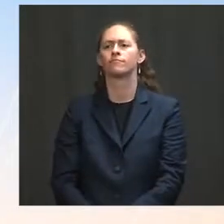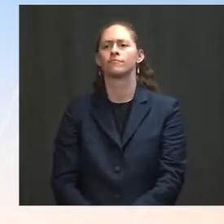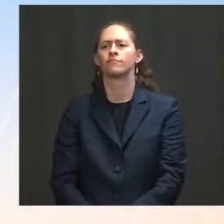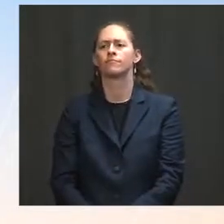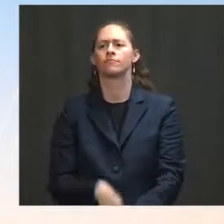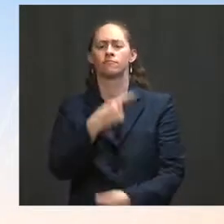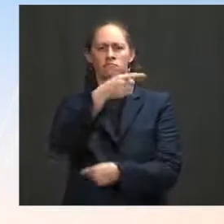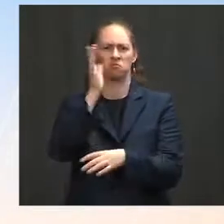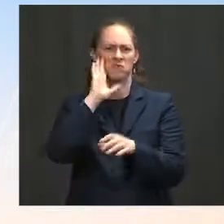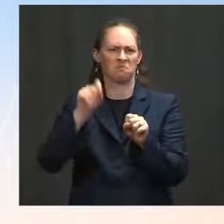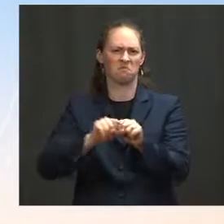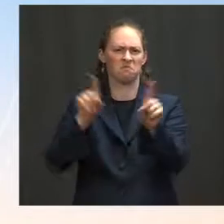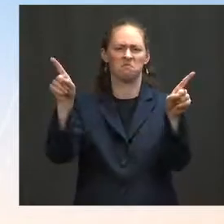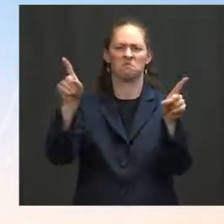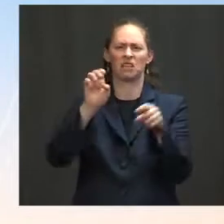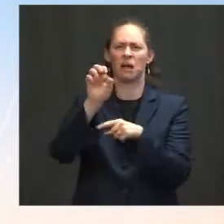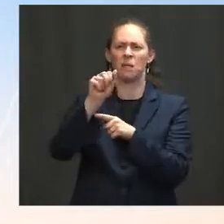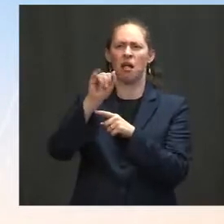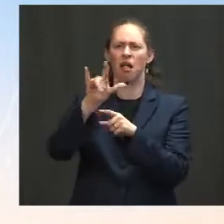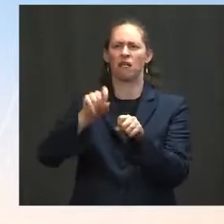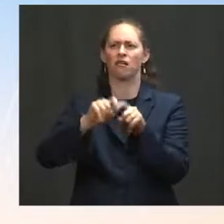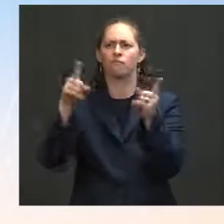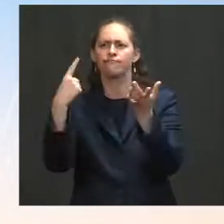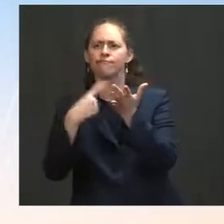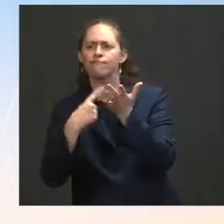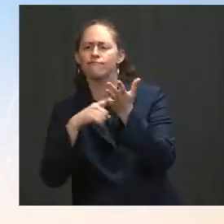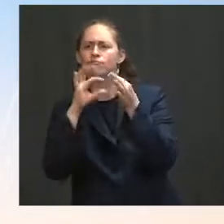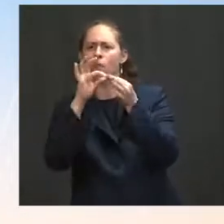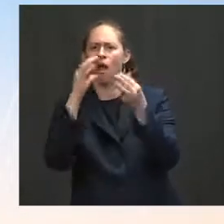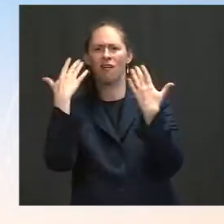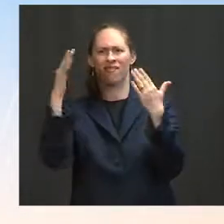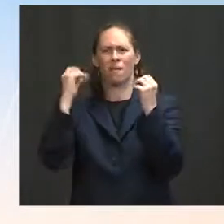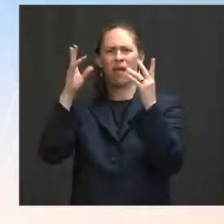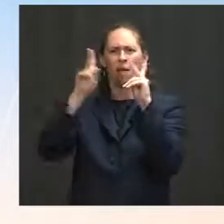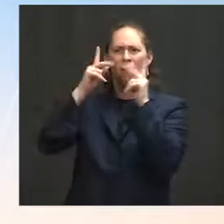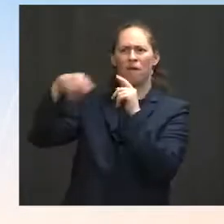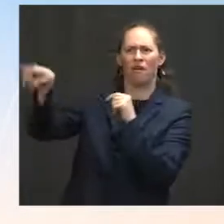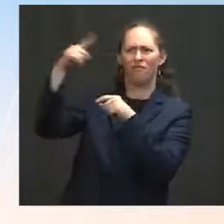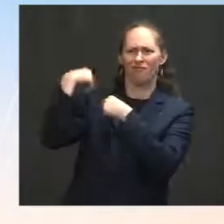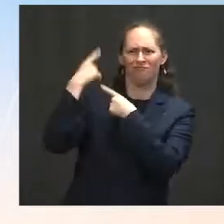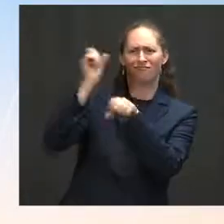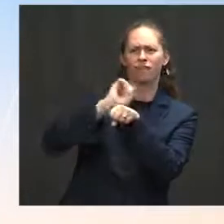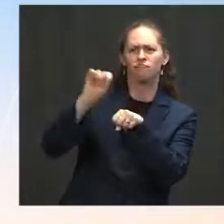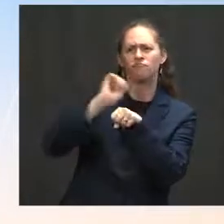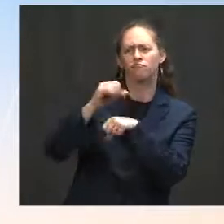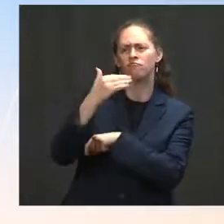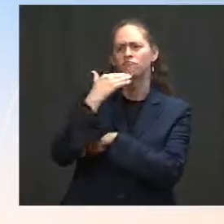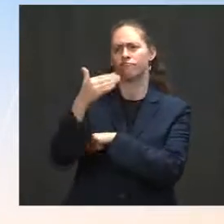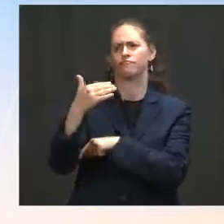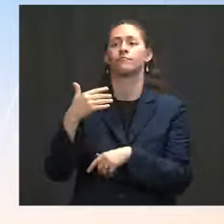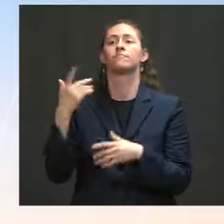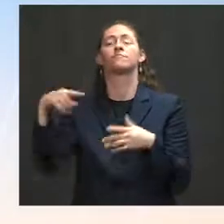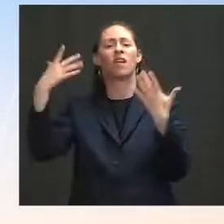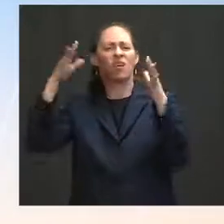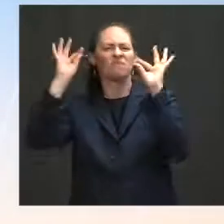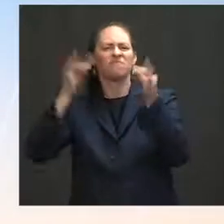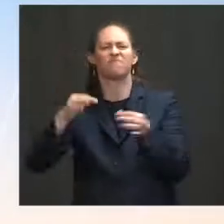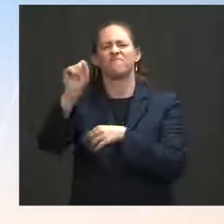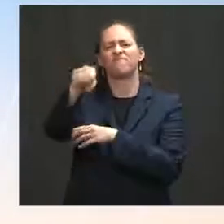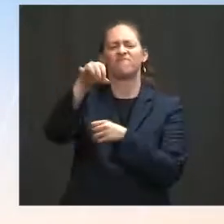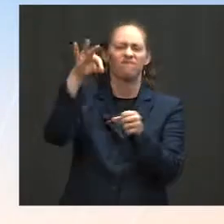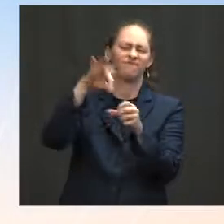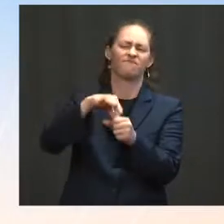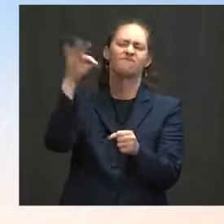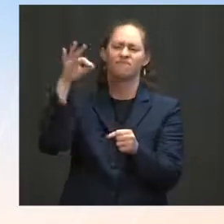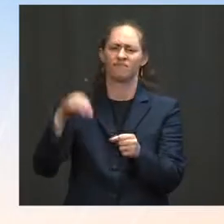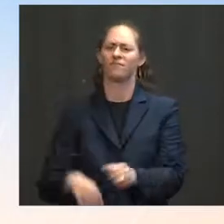work of their respective teams following the summit and welcomed the unanimous vote in the Council. There was a readout, I should note, that just went out of a